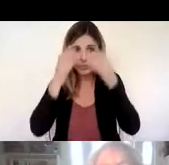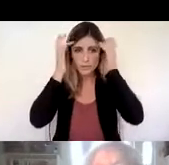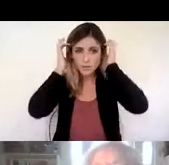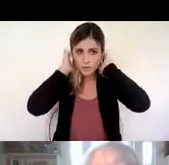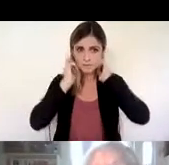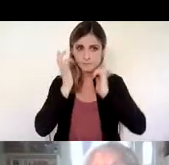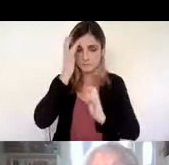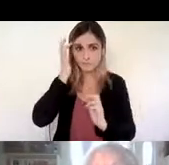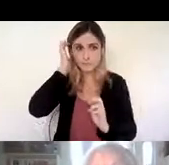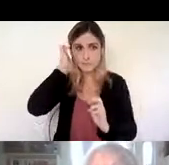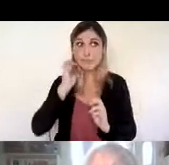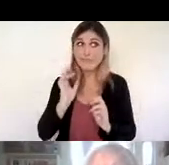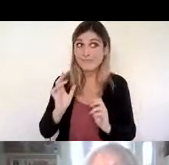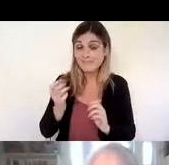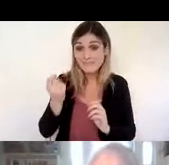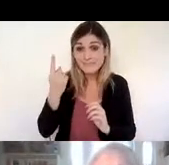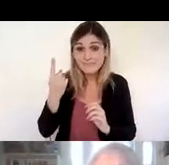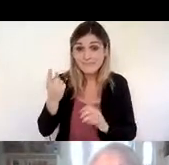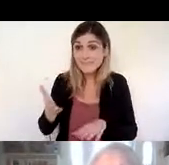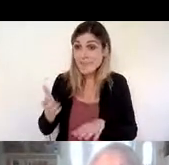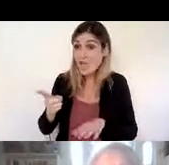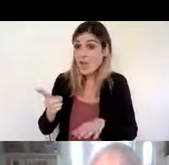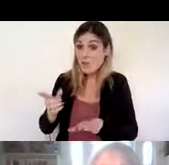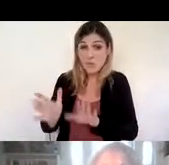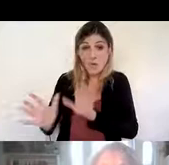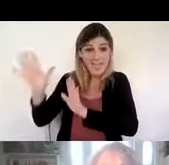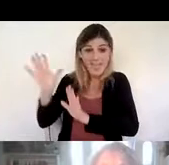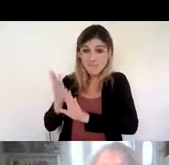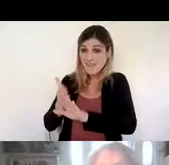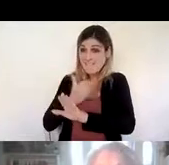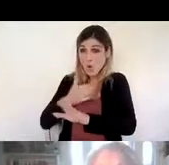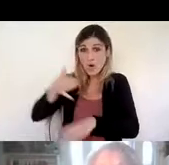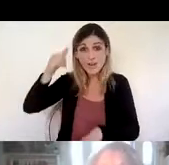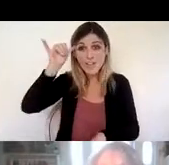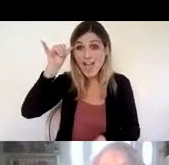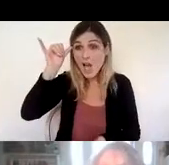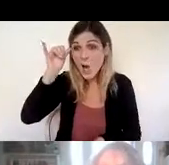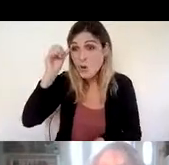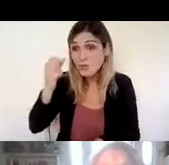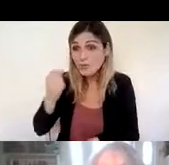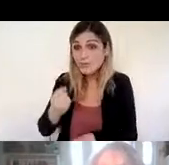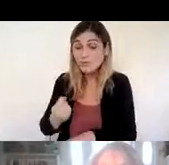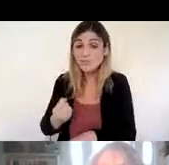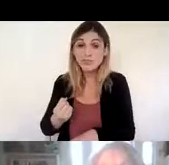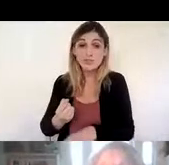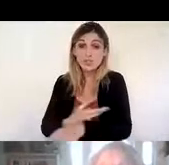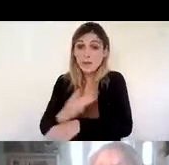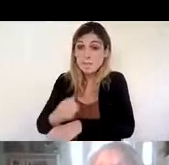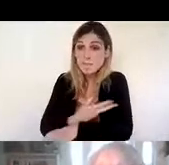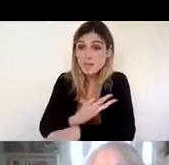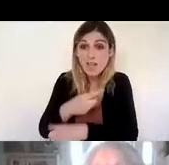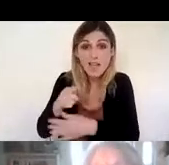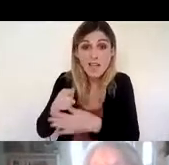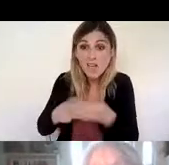In fact, long before cows and sheep and goats were domesticated, our